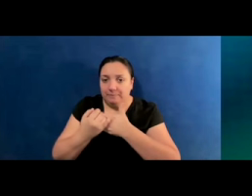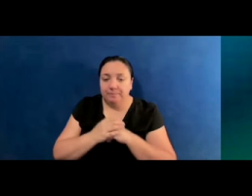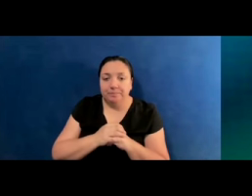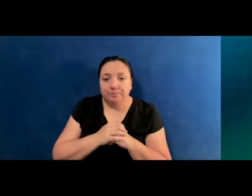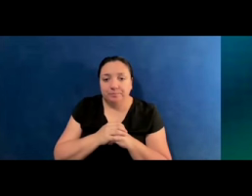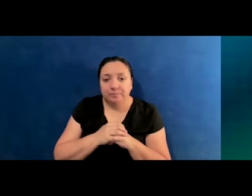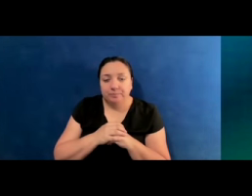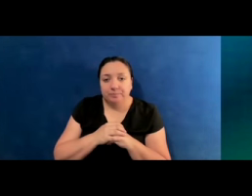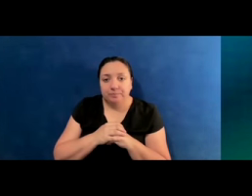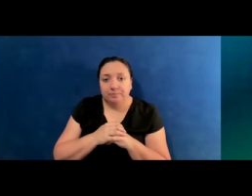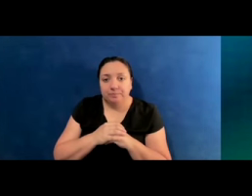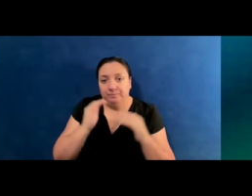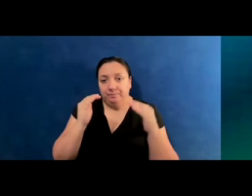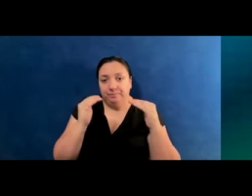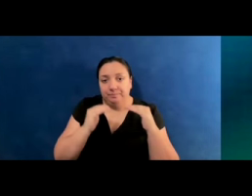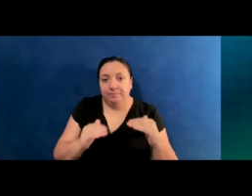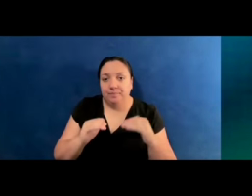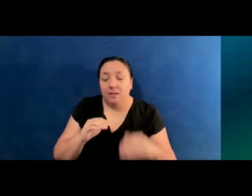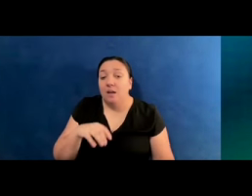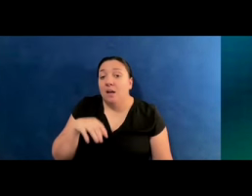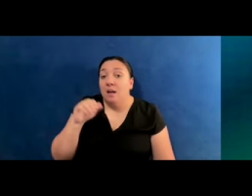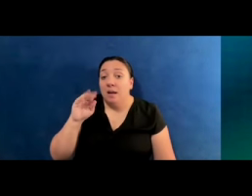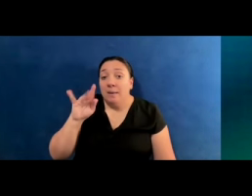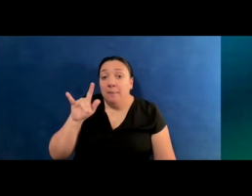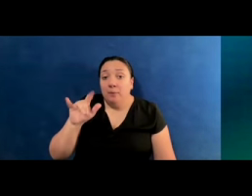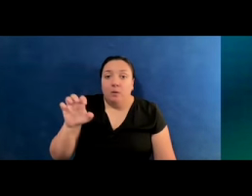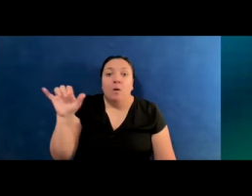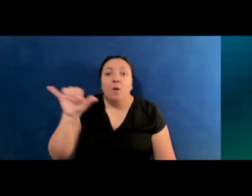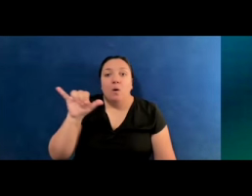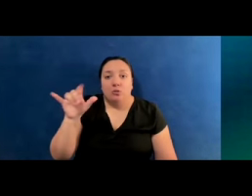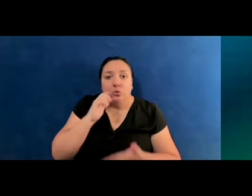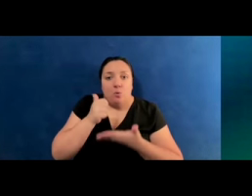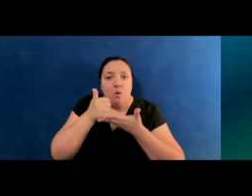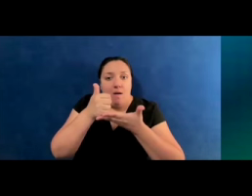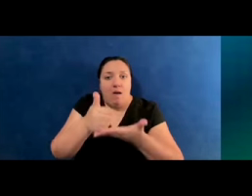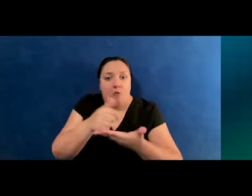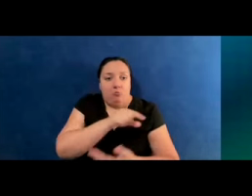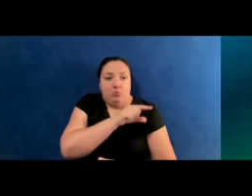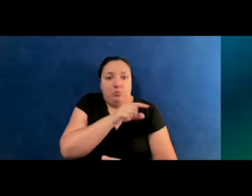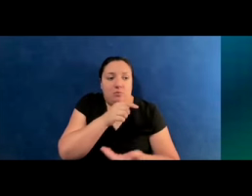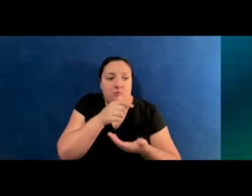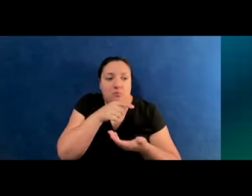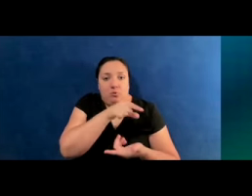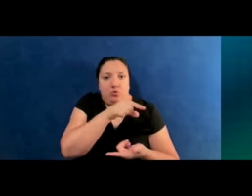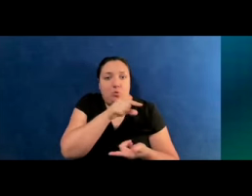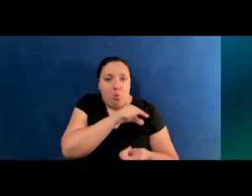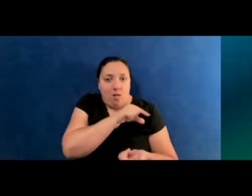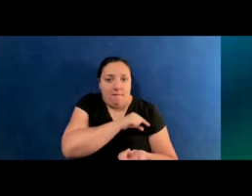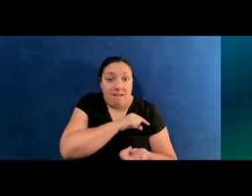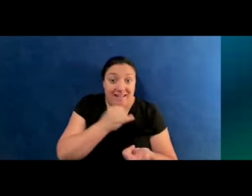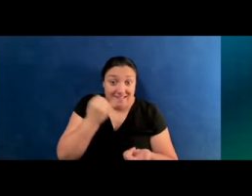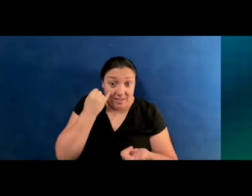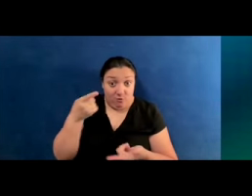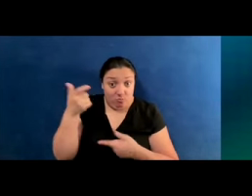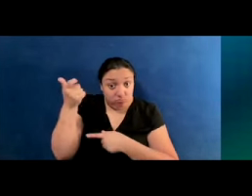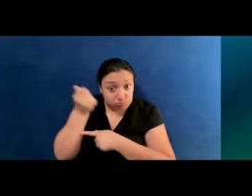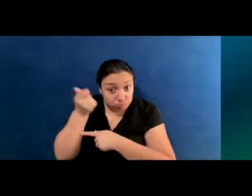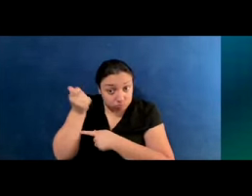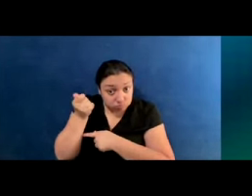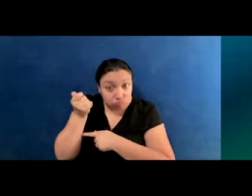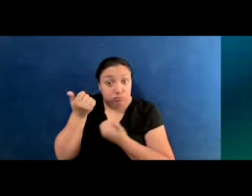ABLE also, on the next slide, protects eligibility for public benefits. So if you are on